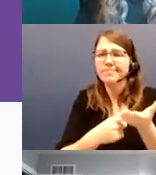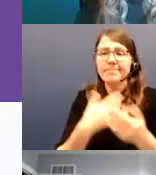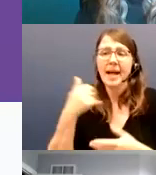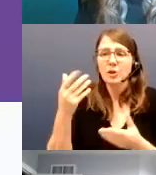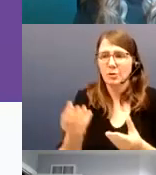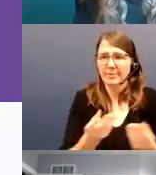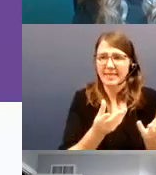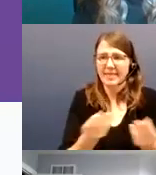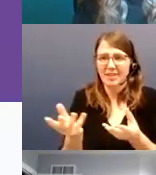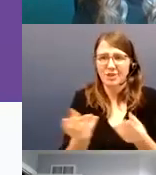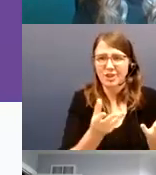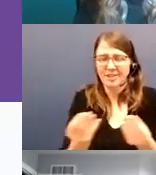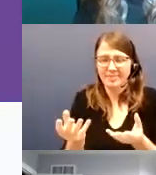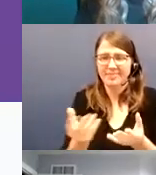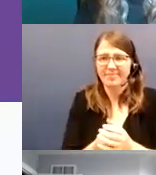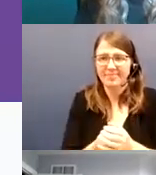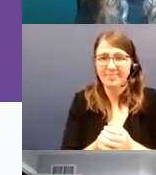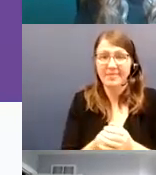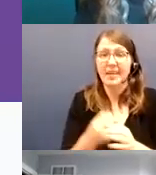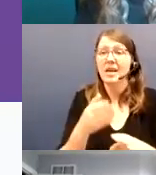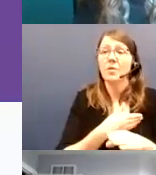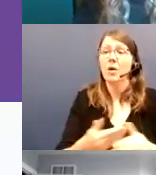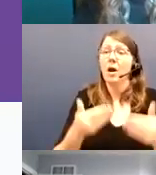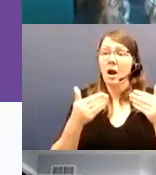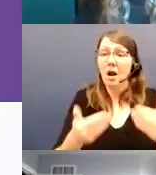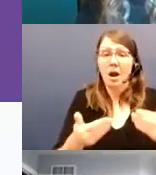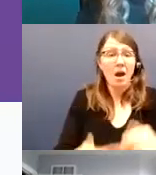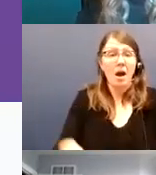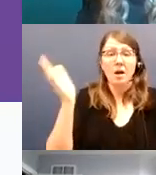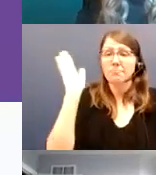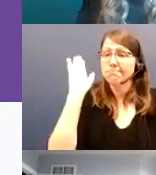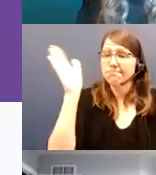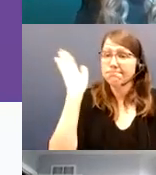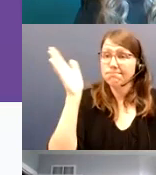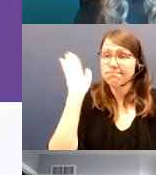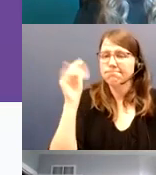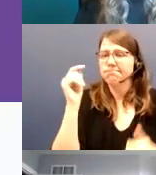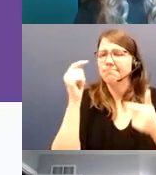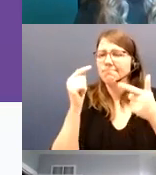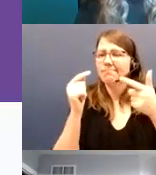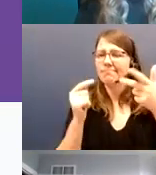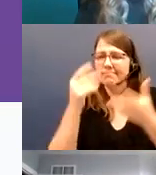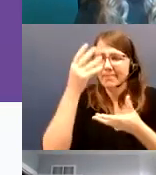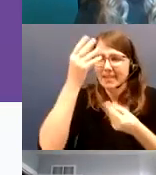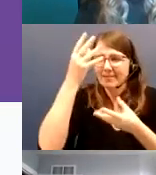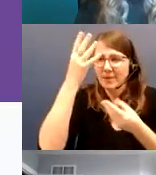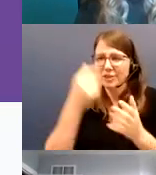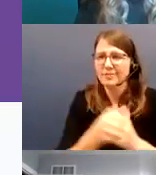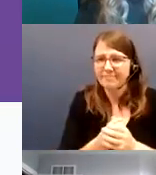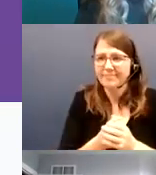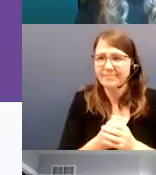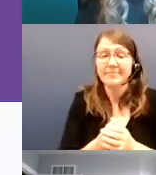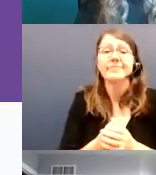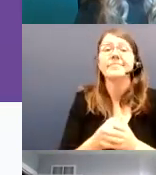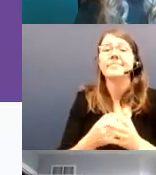Just a few housekeeping items before we launch into our speaker. For communication, all attendees today will be